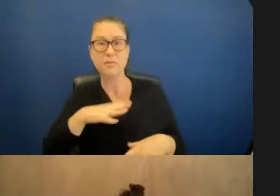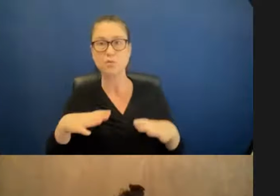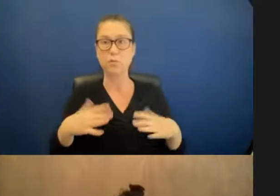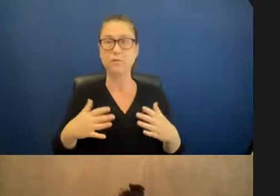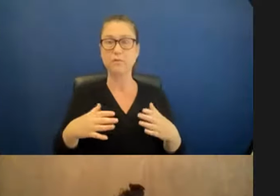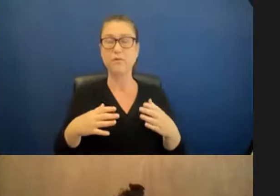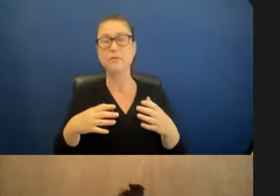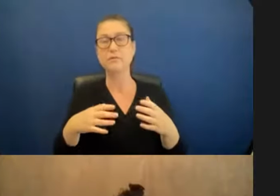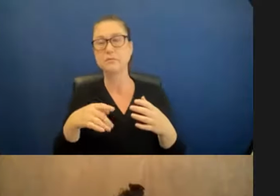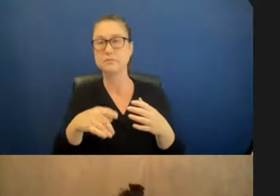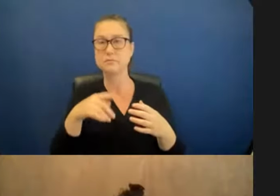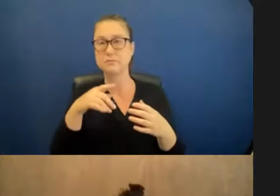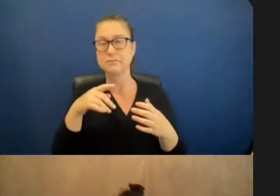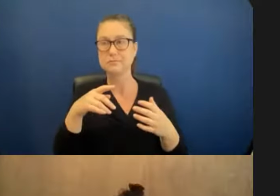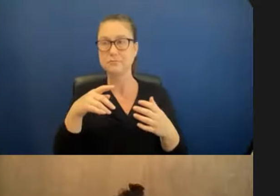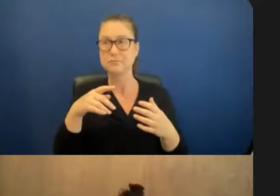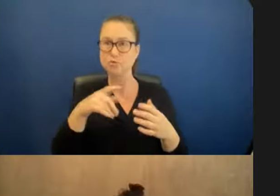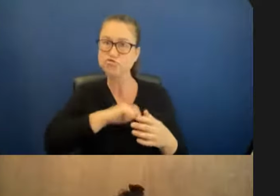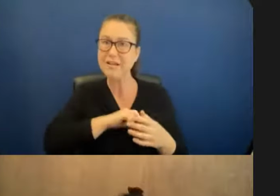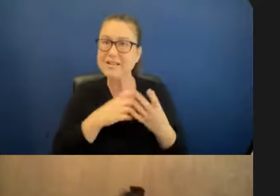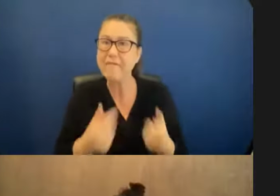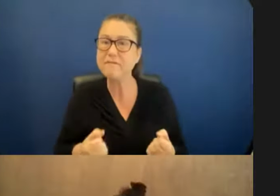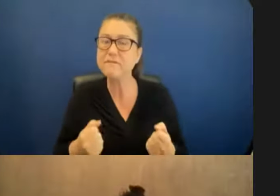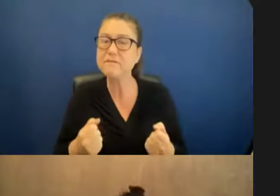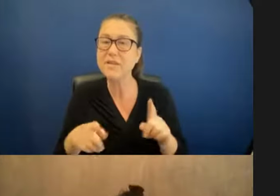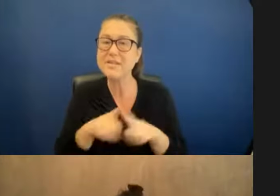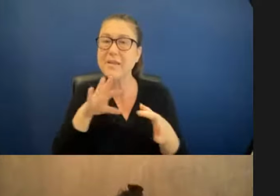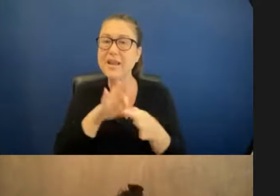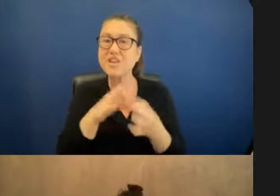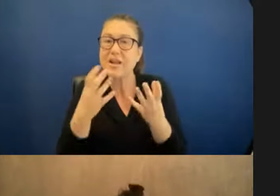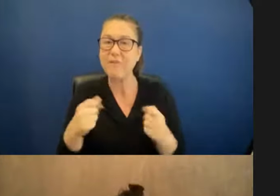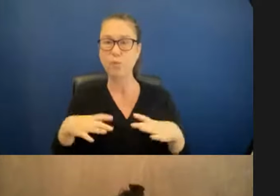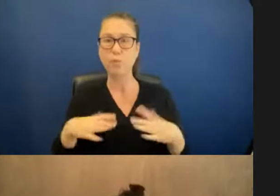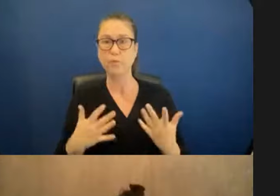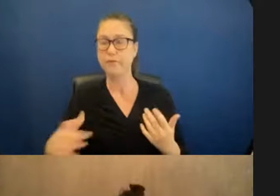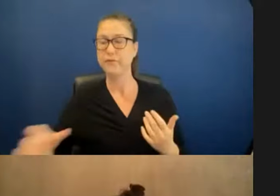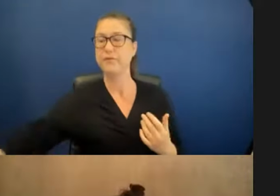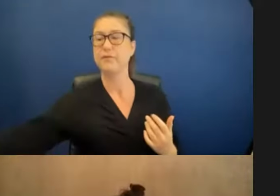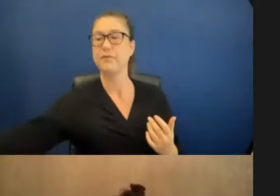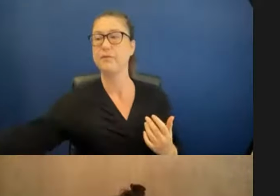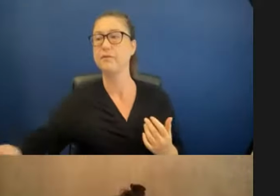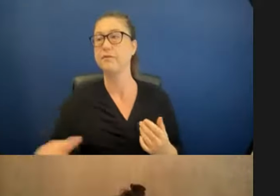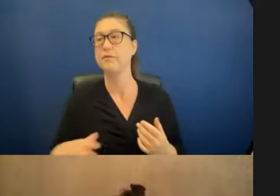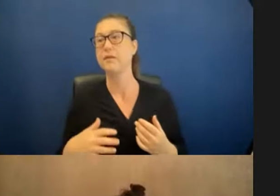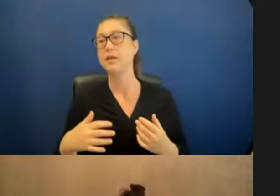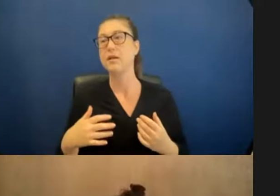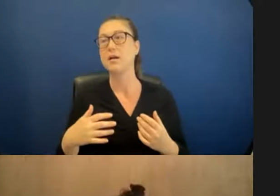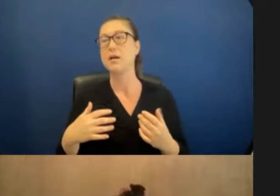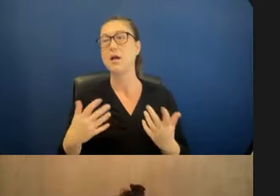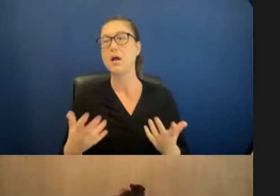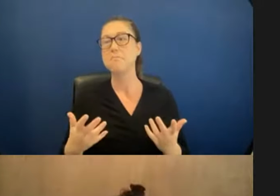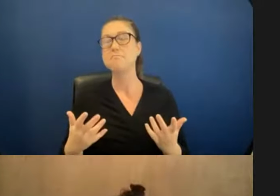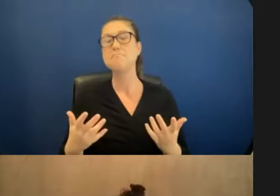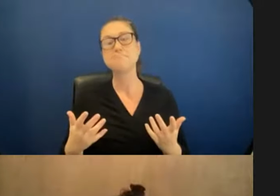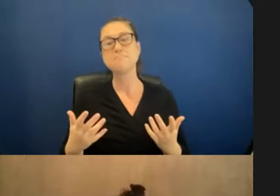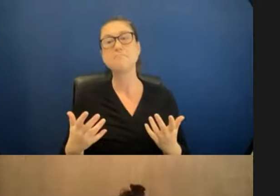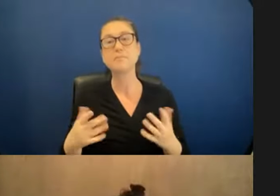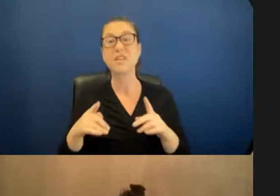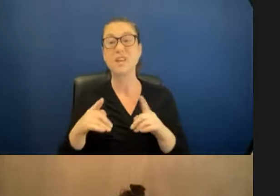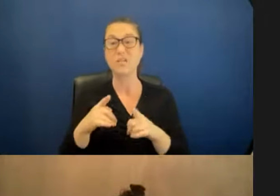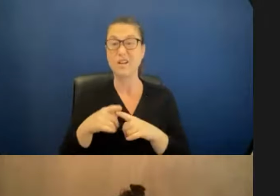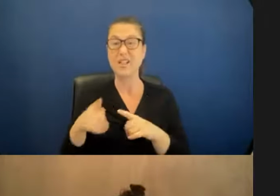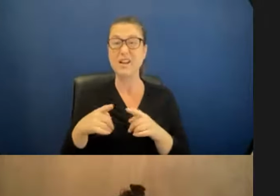I guess, a base of base level of trust and, and, and connection. Um, and the, the grant, the